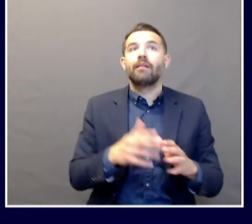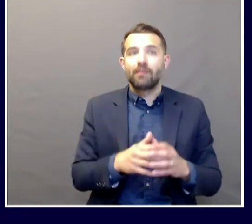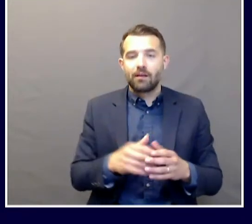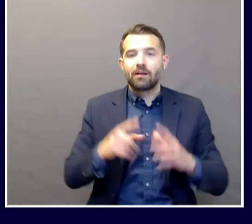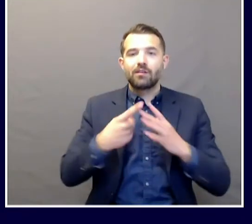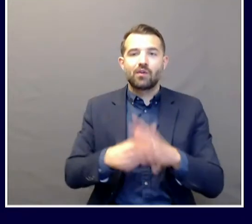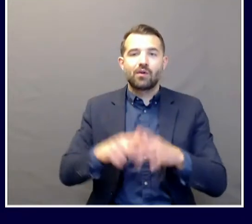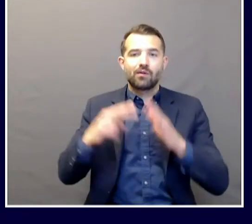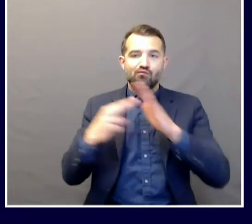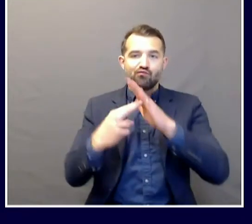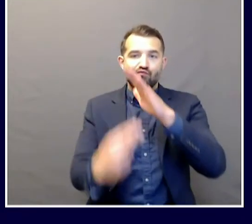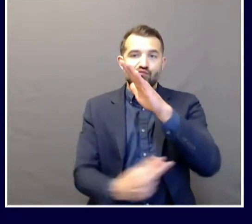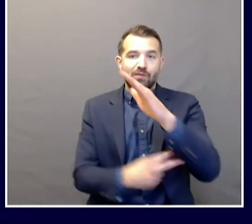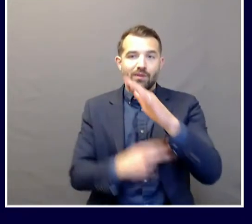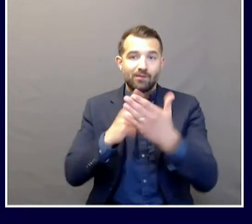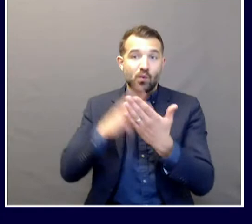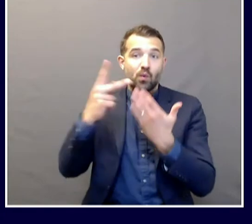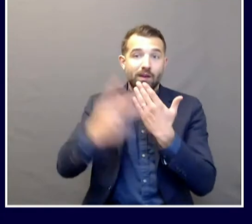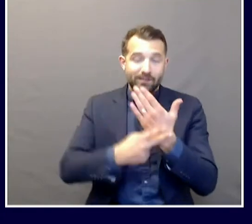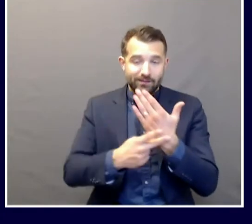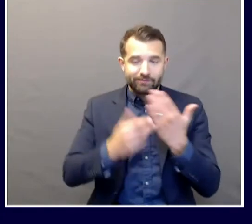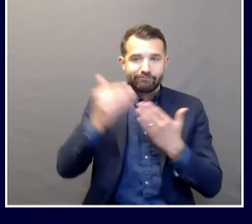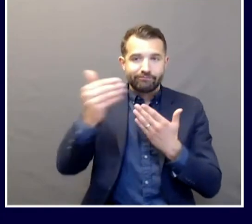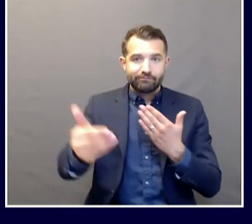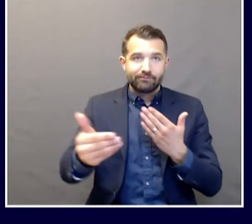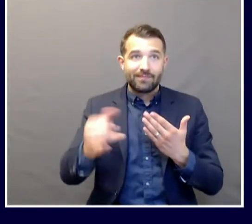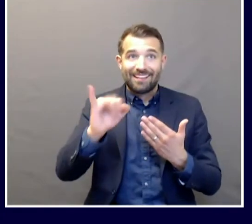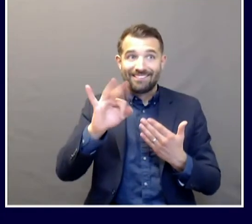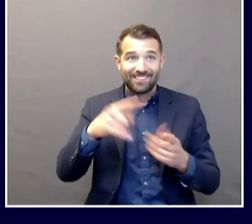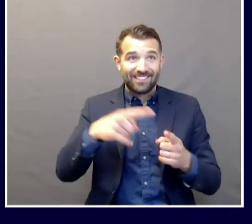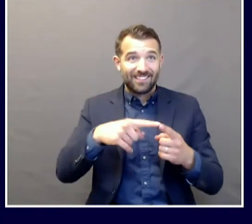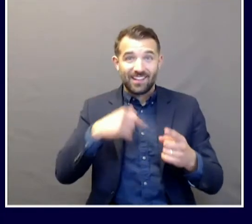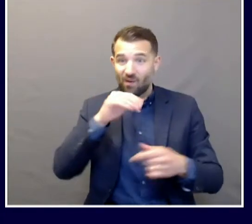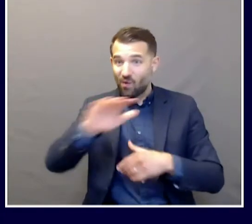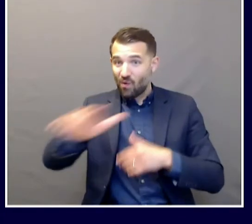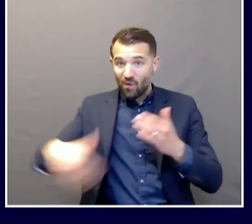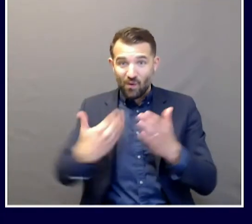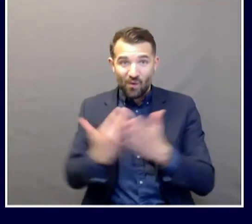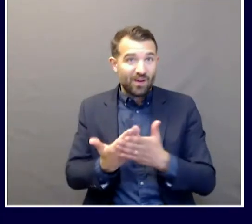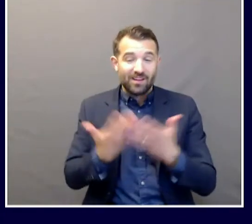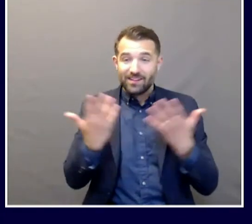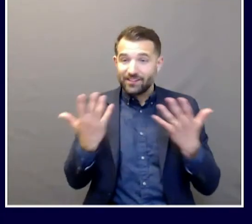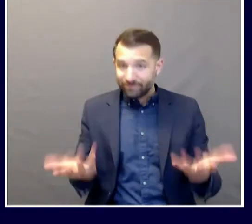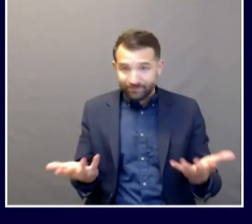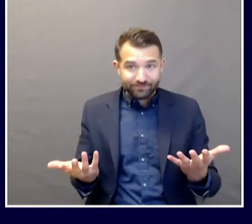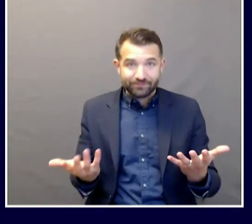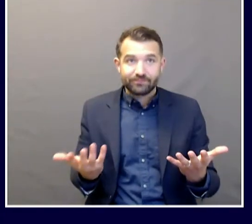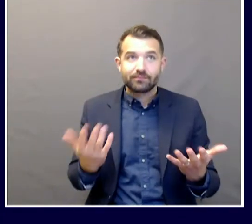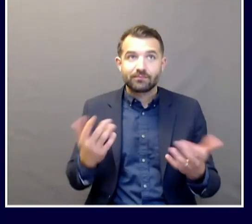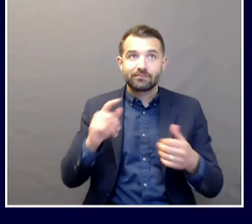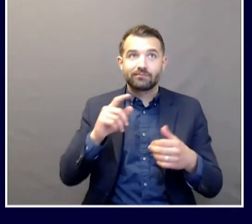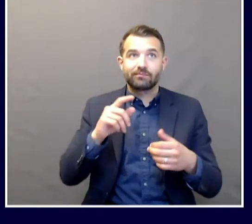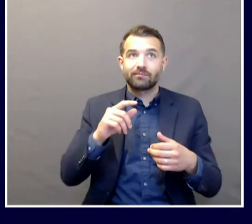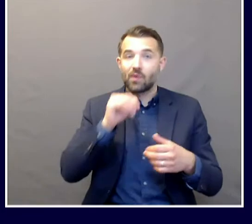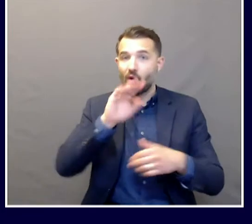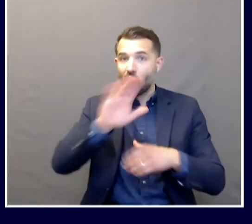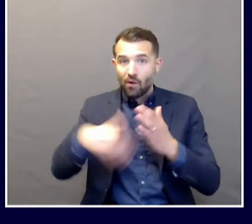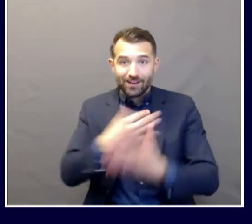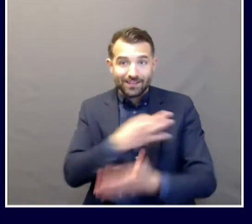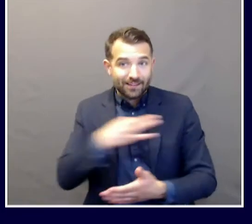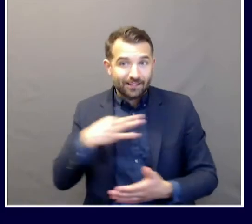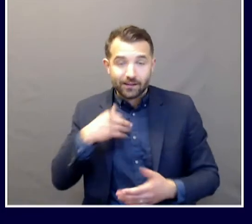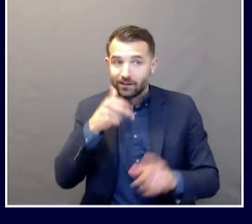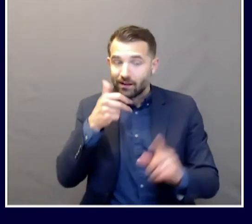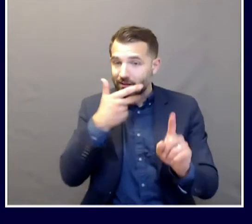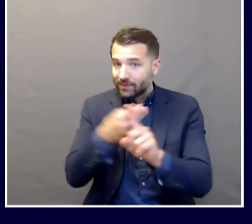that places that didn't have everything they needed to take advantage of the program the first time could still get vaccine brought to their